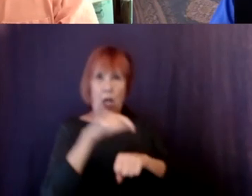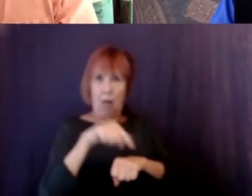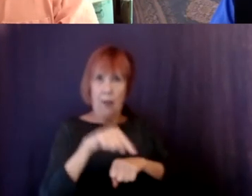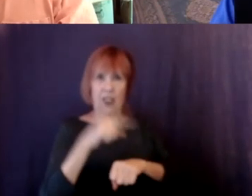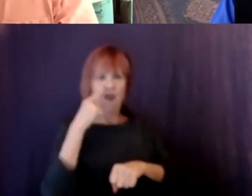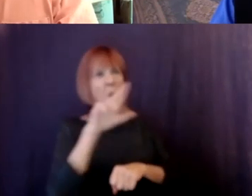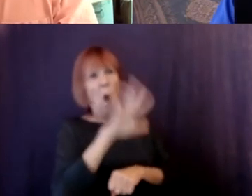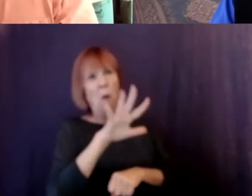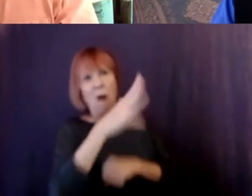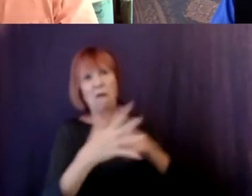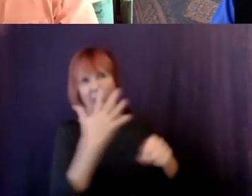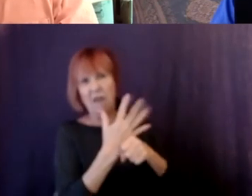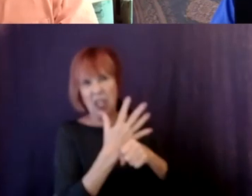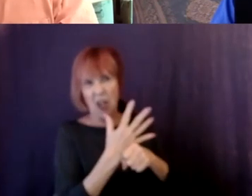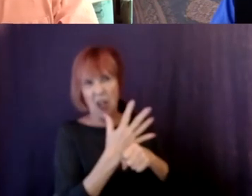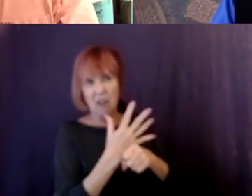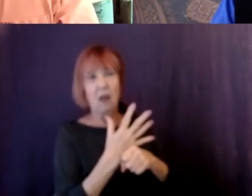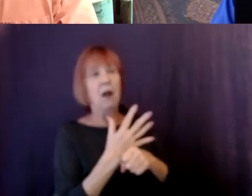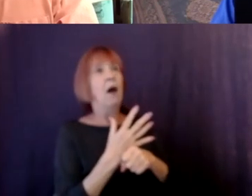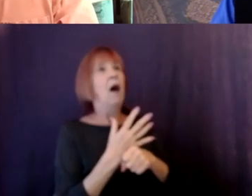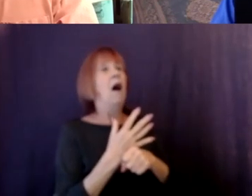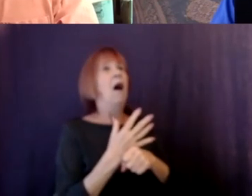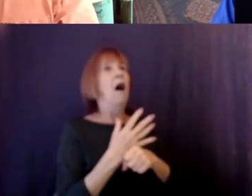was, you know, very early